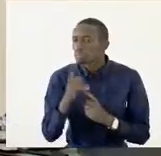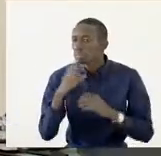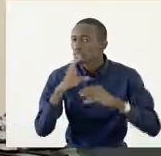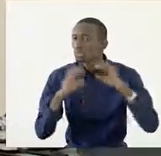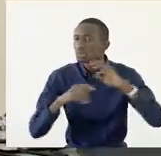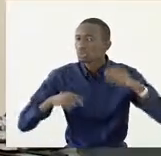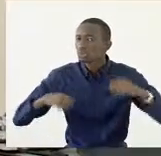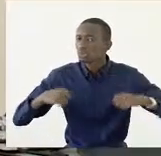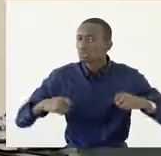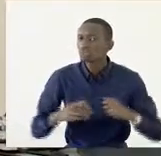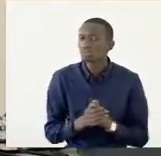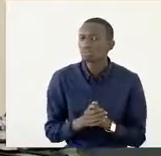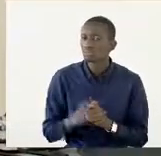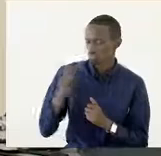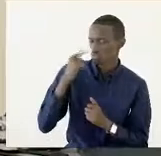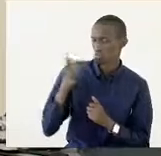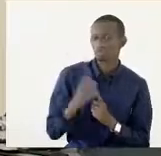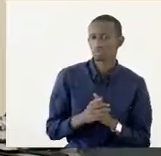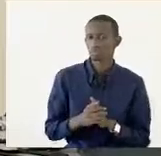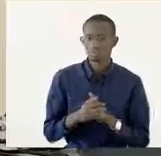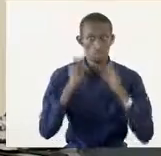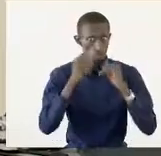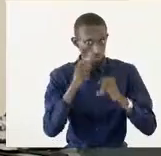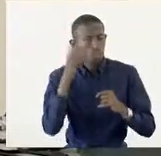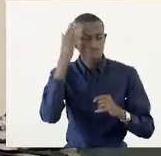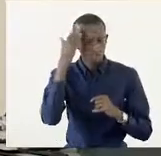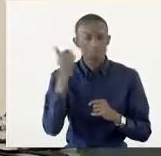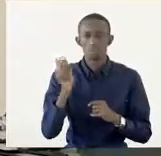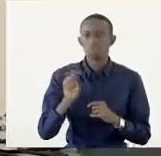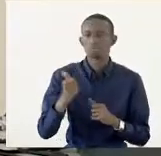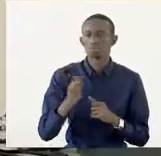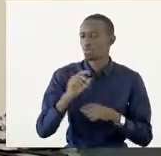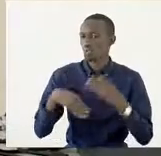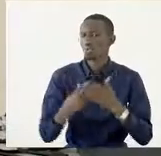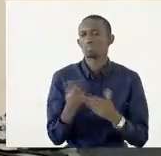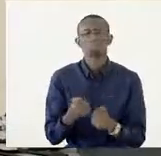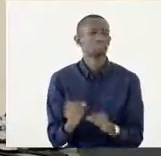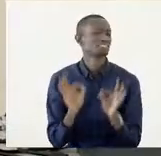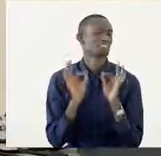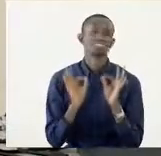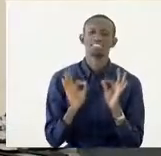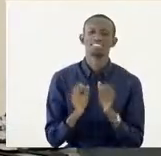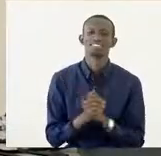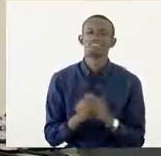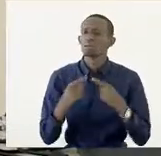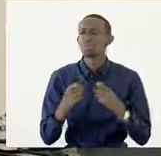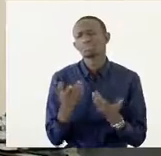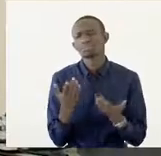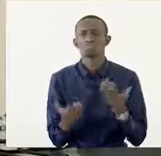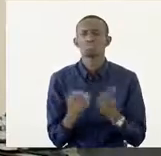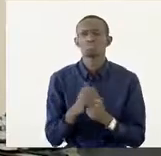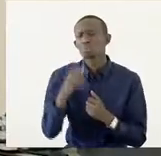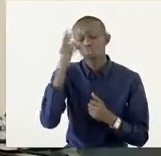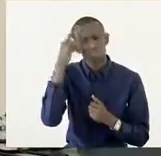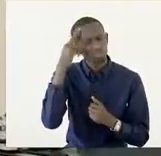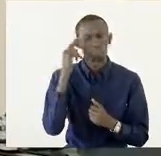reactions that we have looked at, if you can be able to write all of them, that would be wonderful. But at least you need to